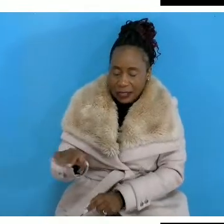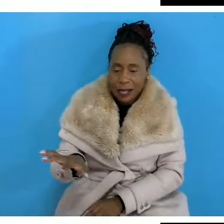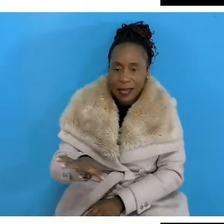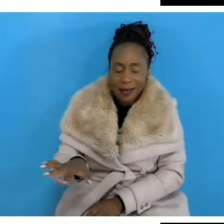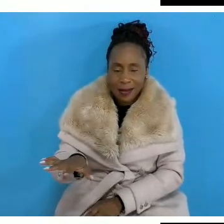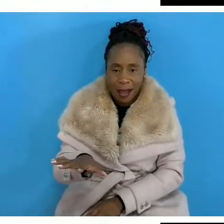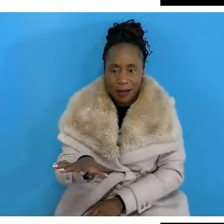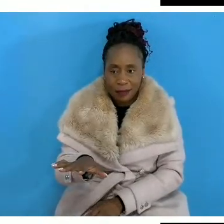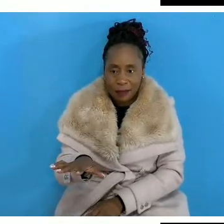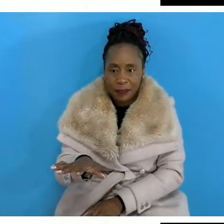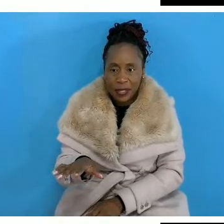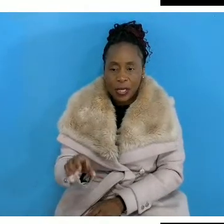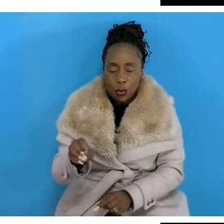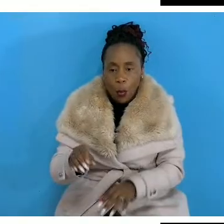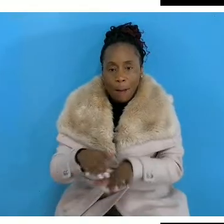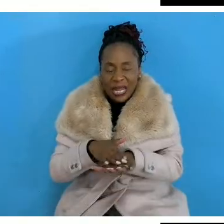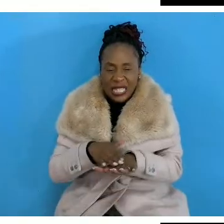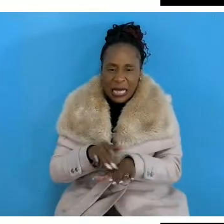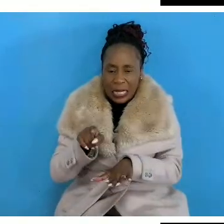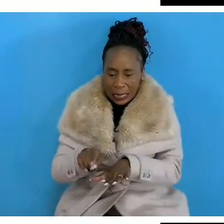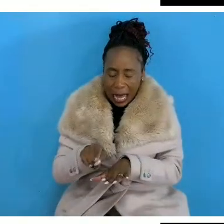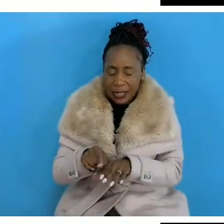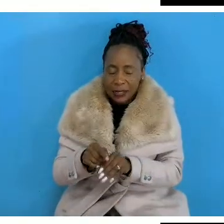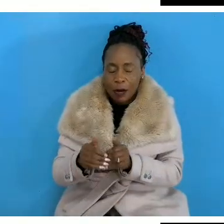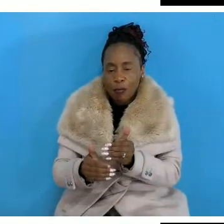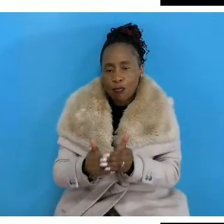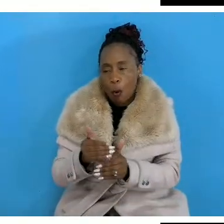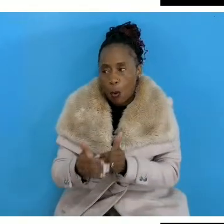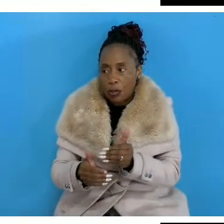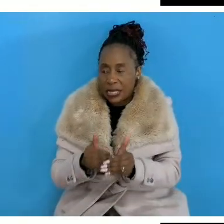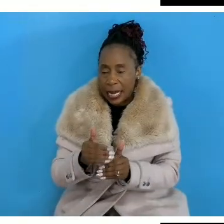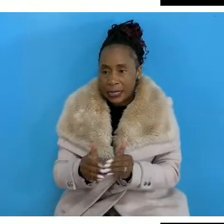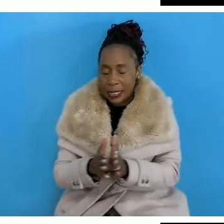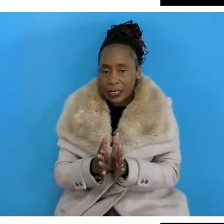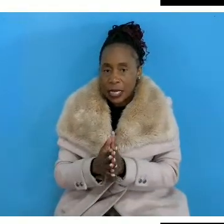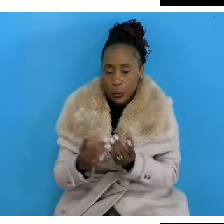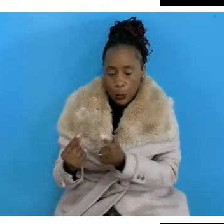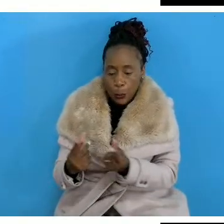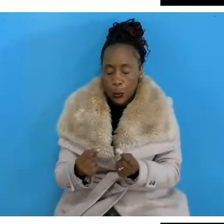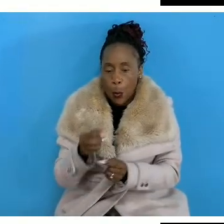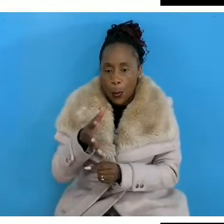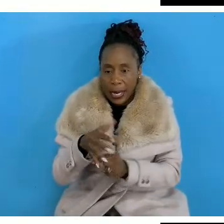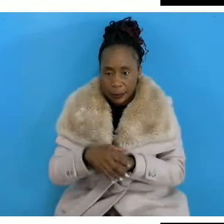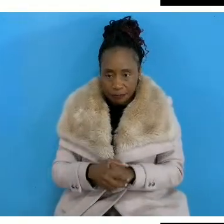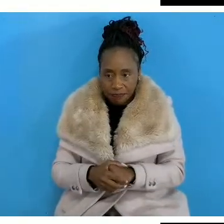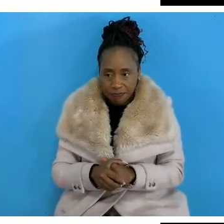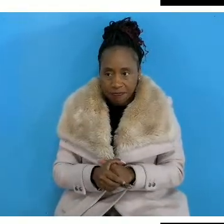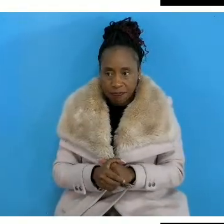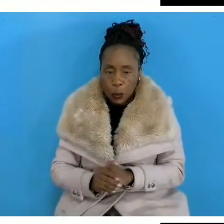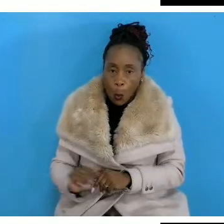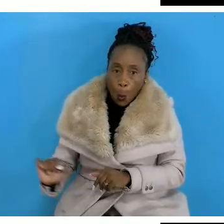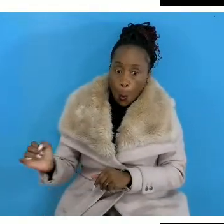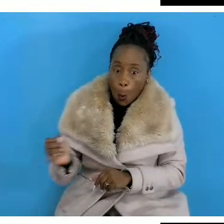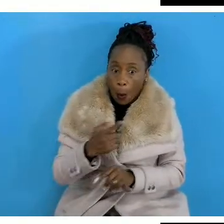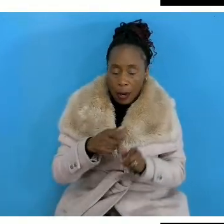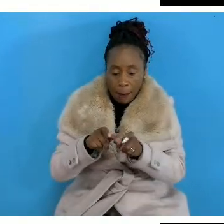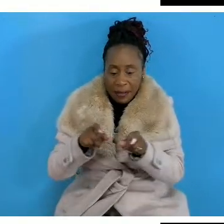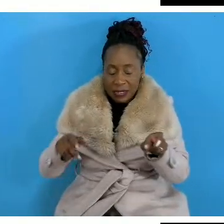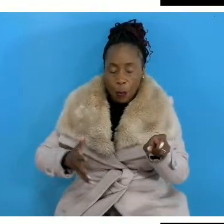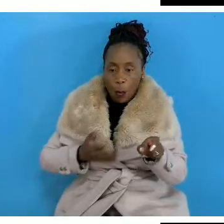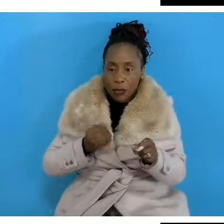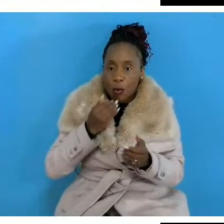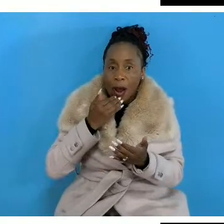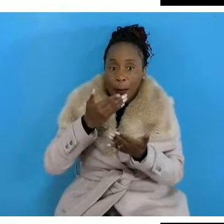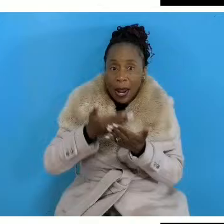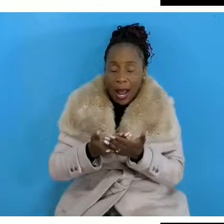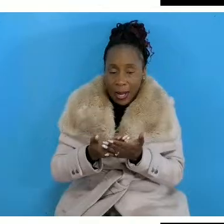basically, that will be the process that will be doing. And then all those who want to apply, we